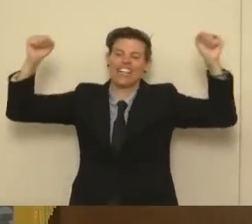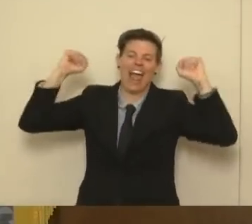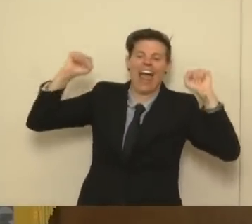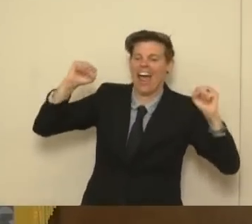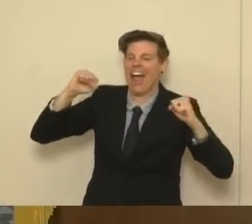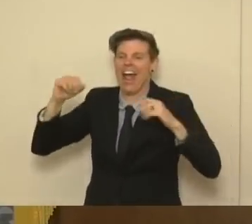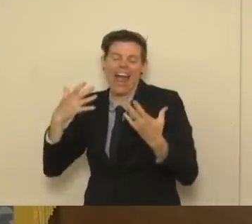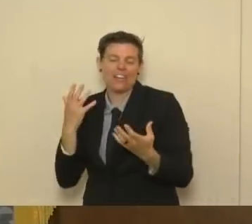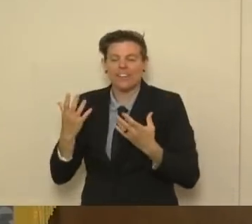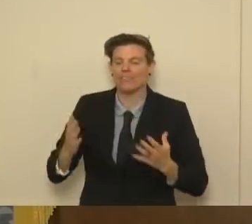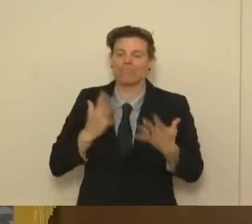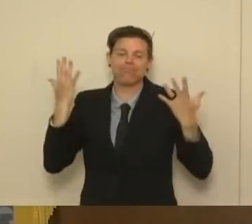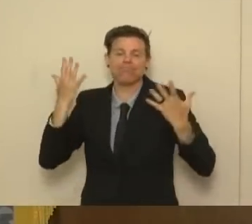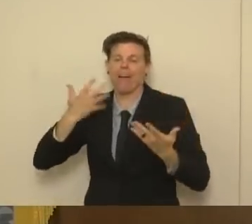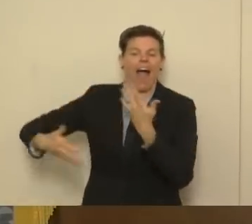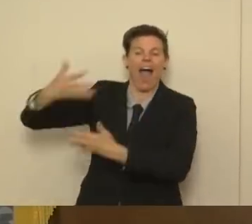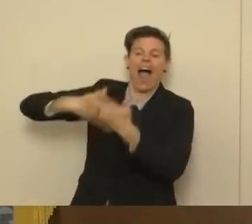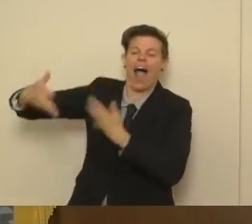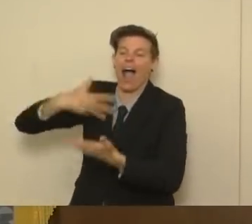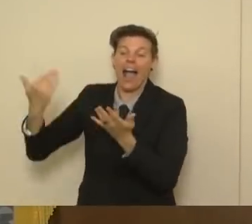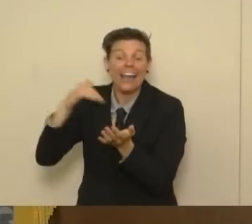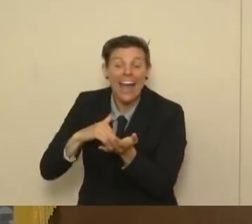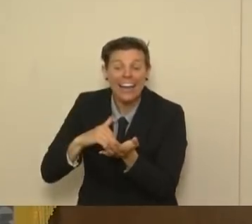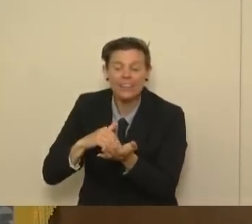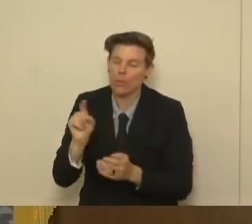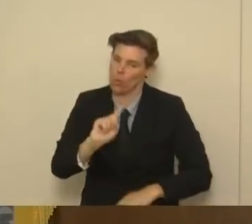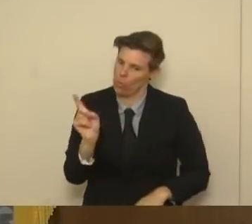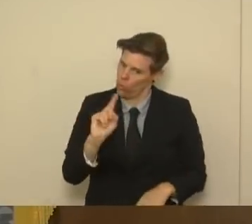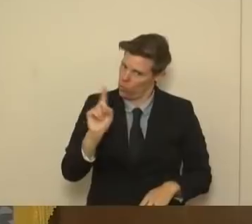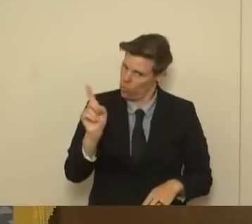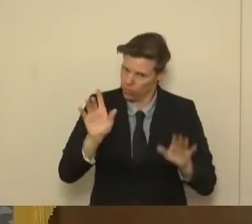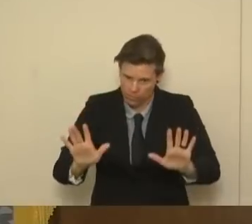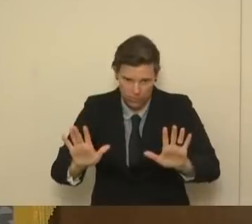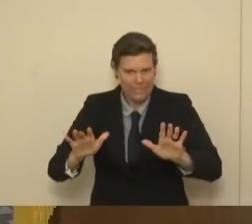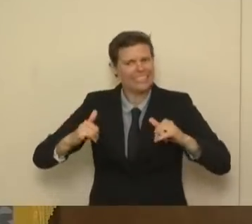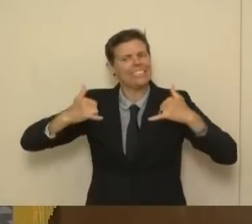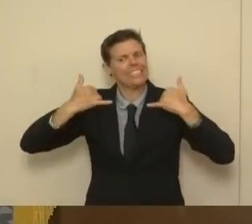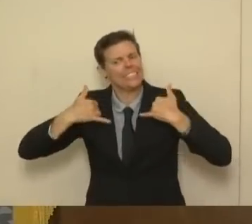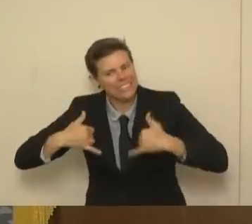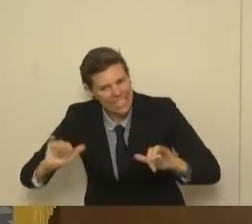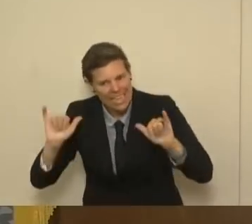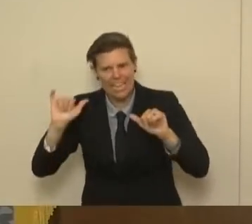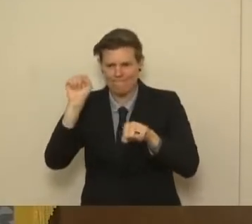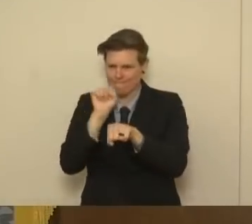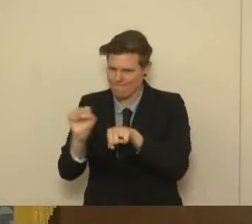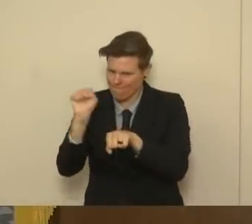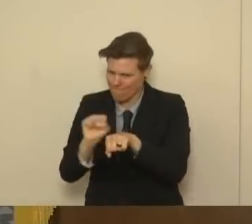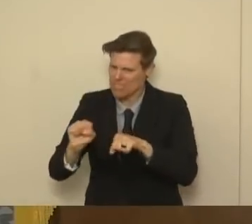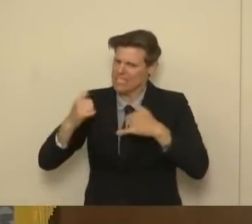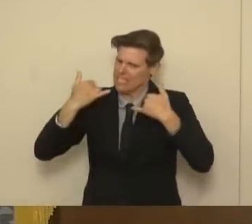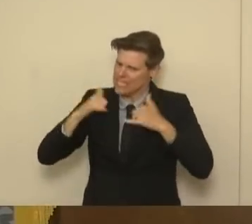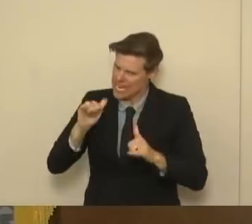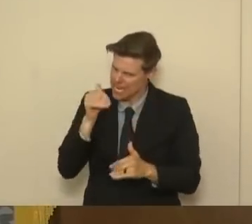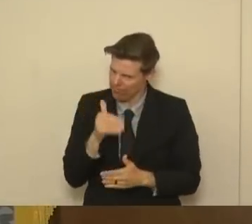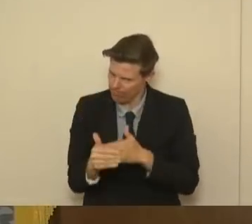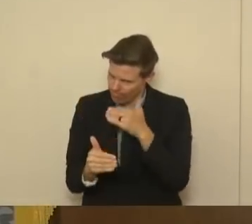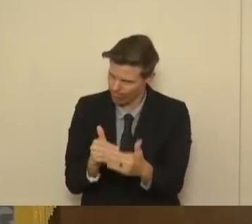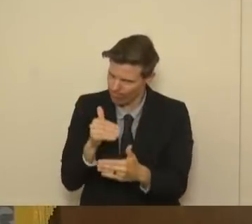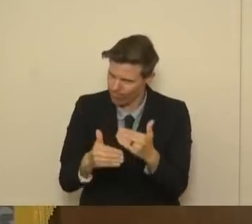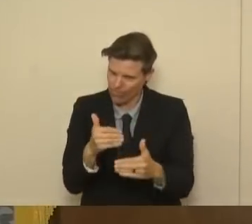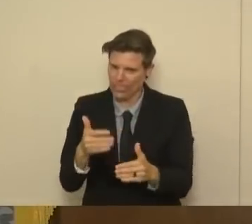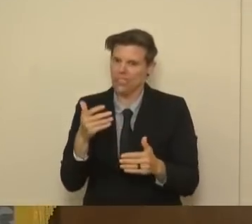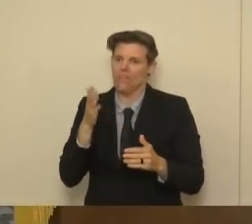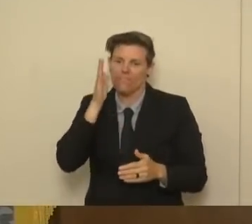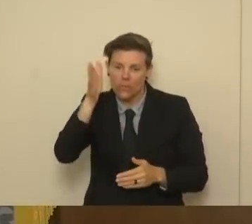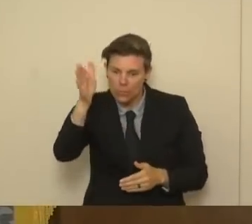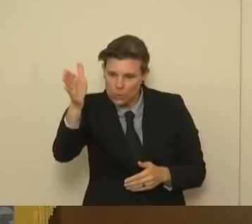You can't. We're still in it. It is a marathon until there's a vaccine. And frankly, you're going to